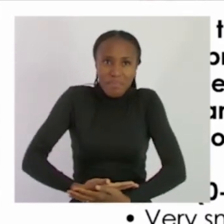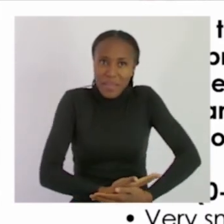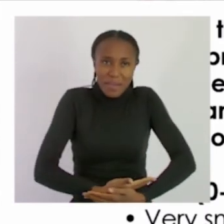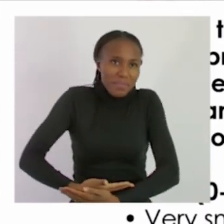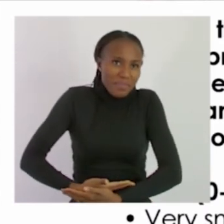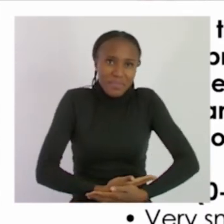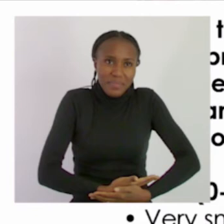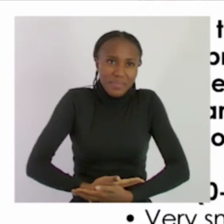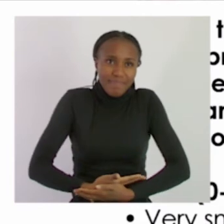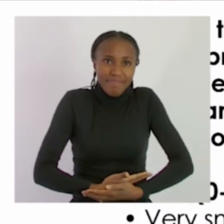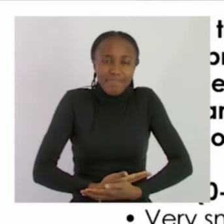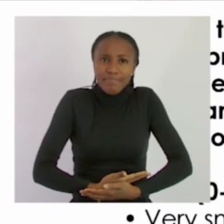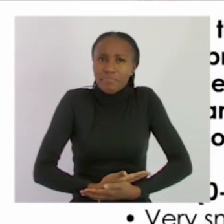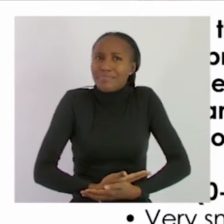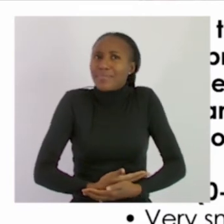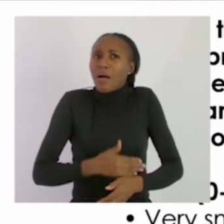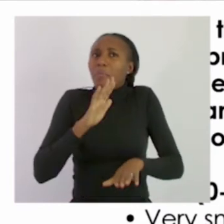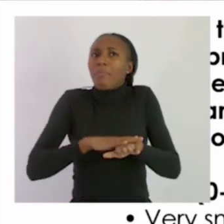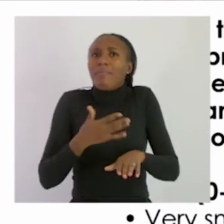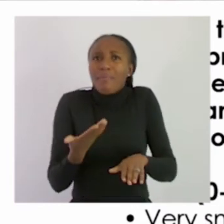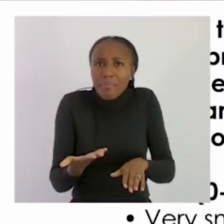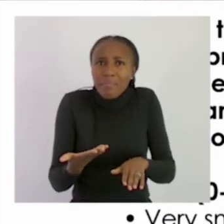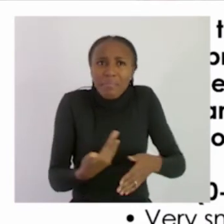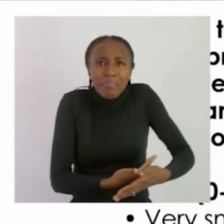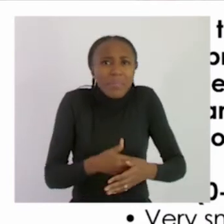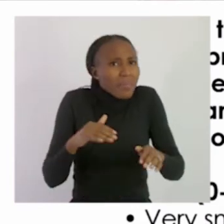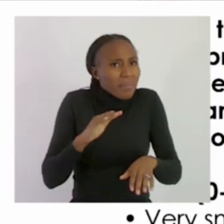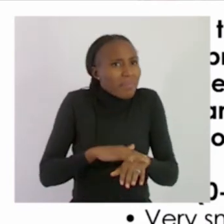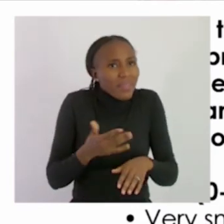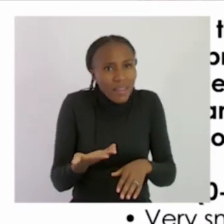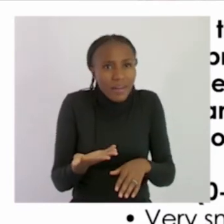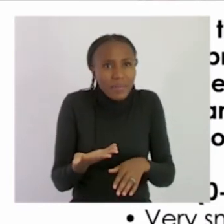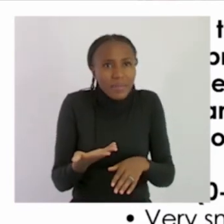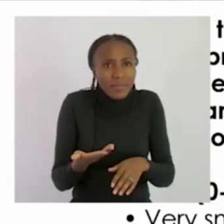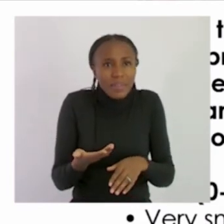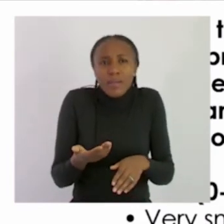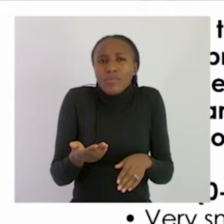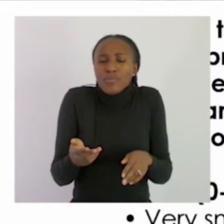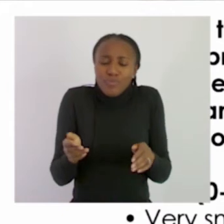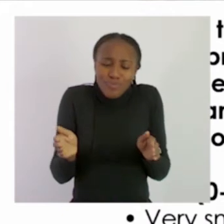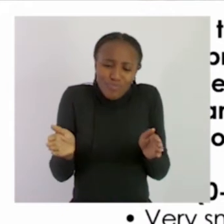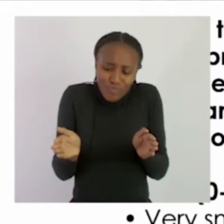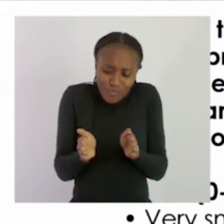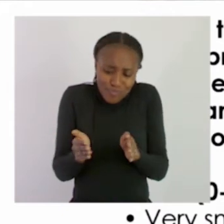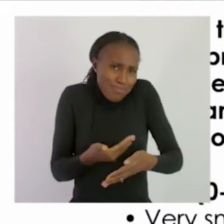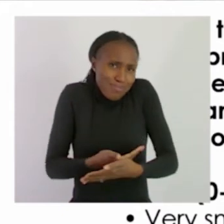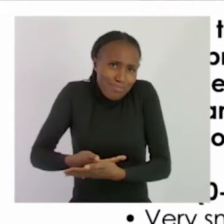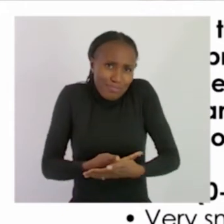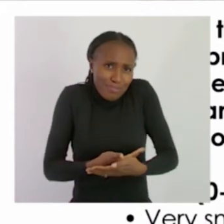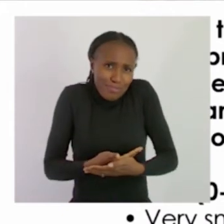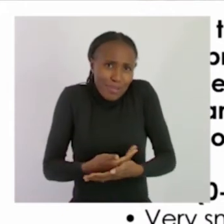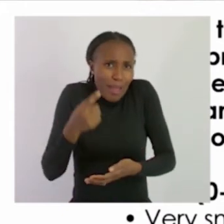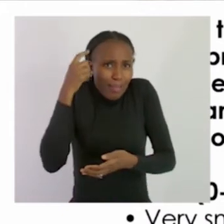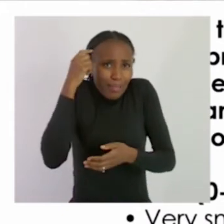babies. How were we looking when we were babies? We were actually very small in bodies. Our heads were a little